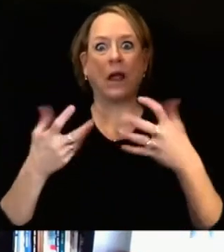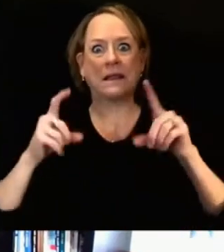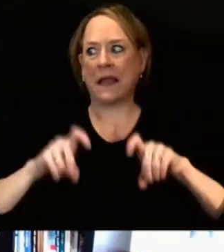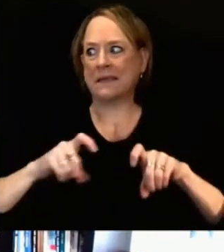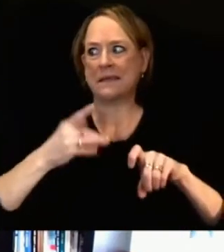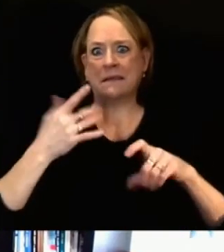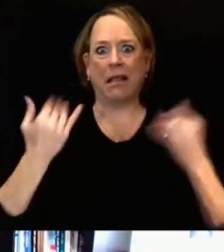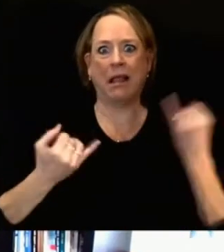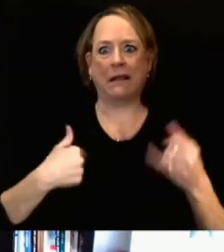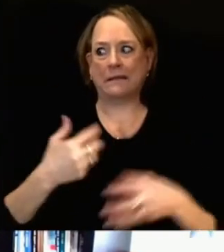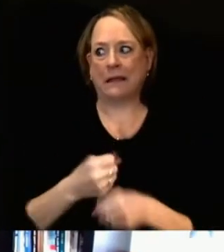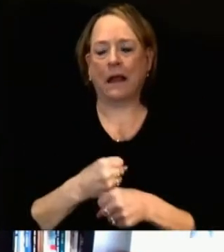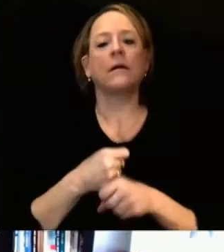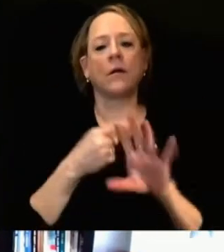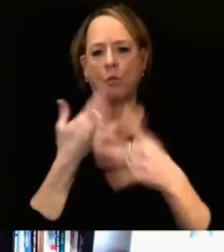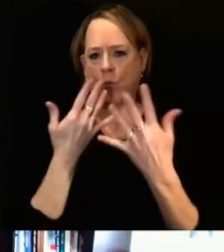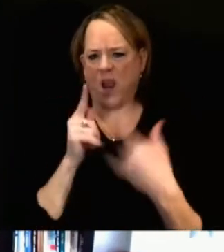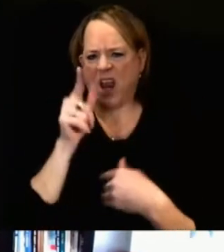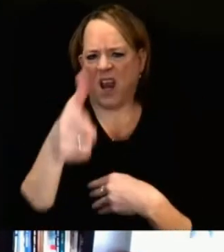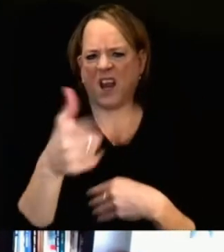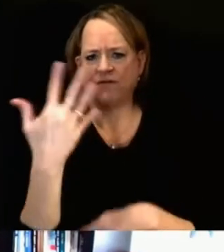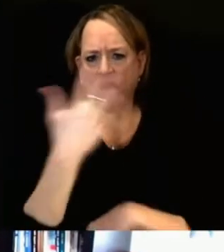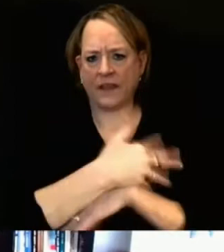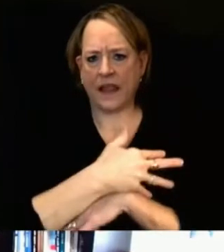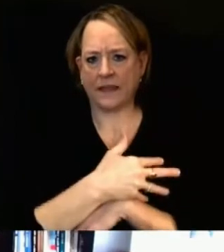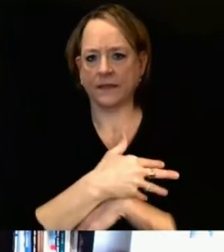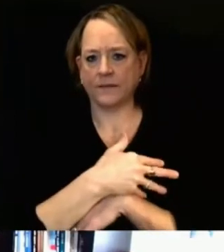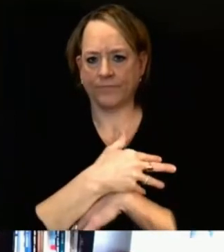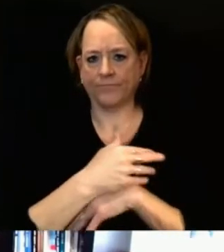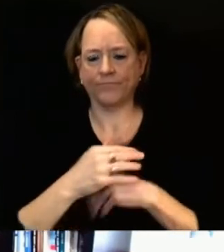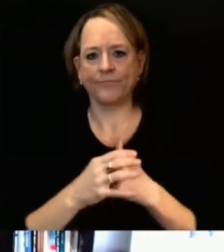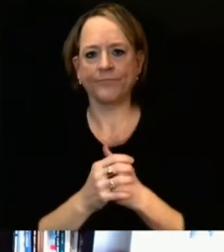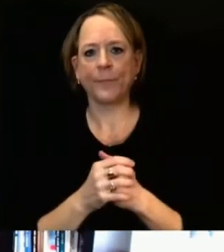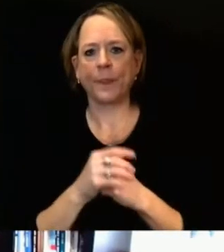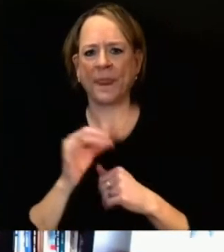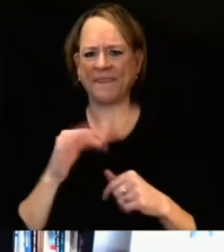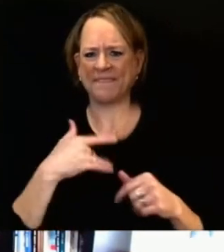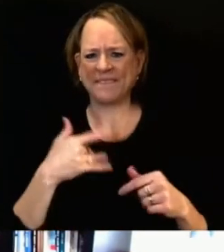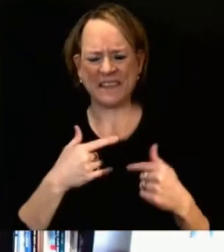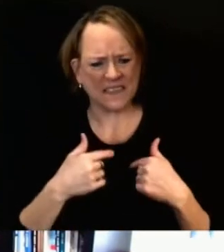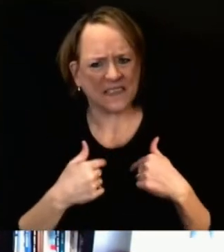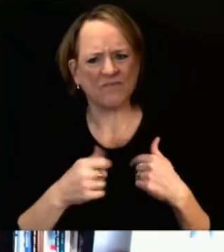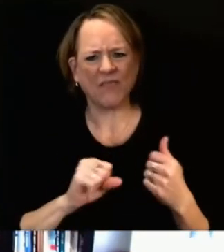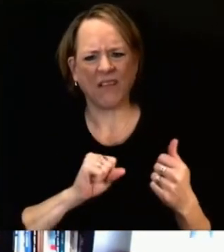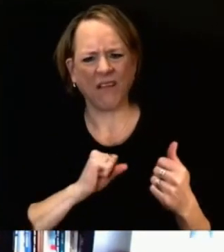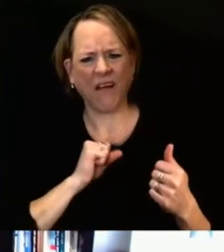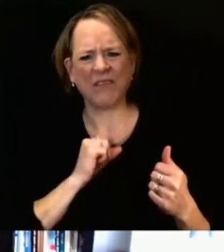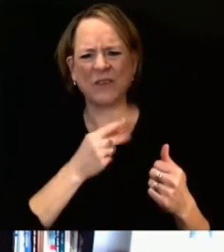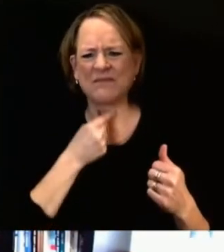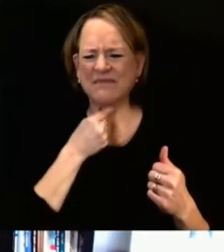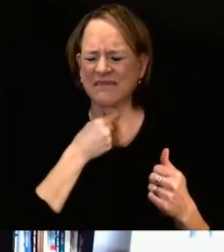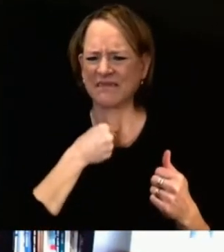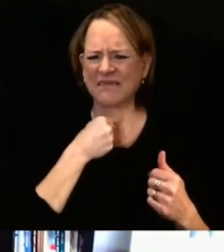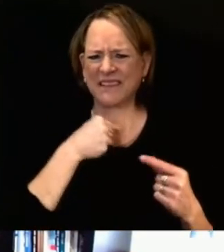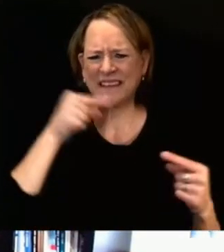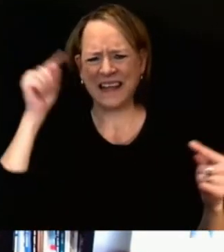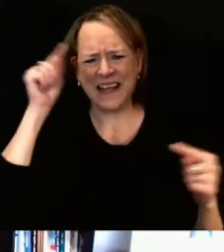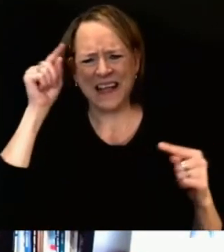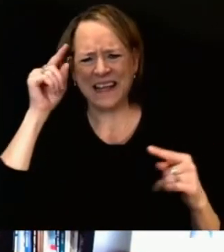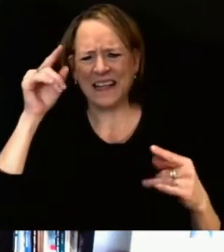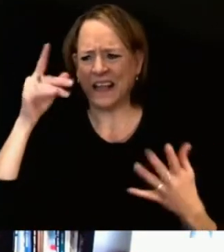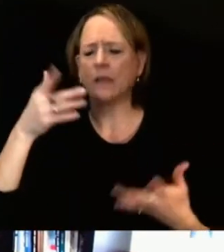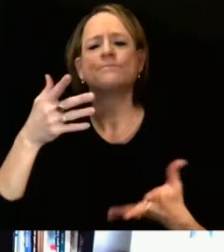test. This new guidance that was released does not apply to healthcare personnel, correctional institutions, or homeless